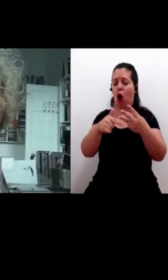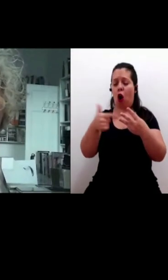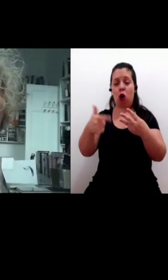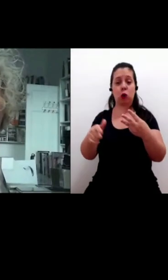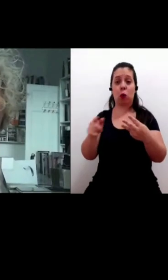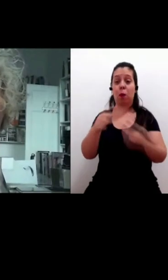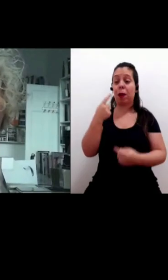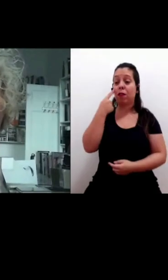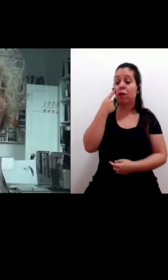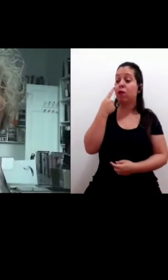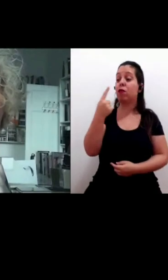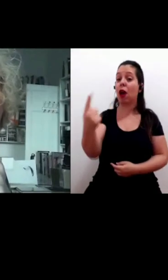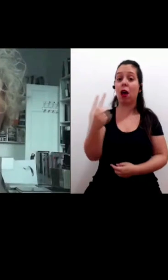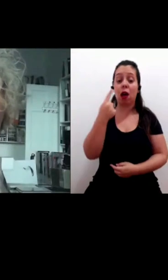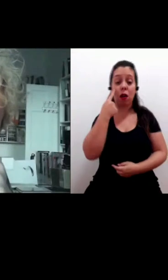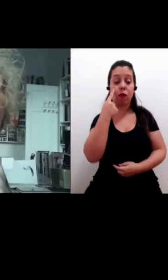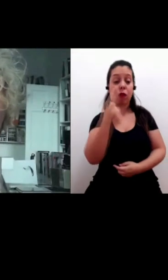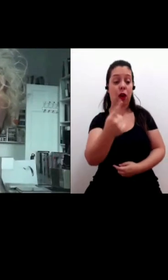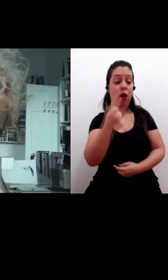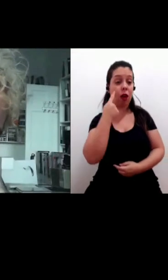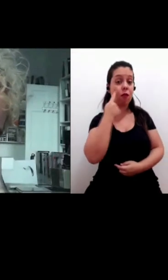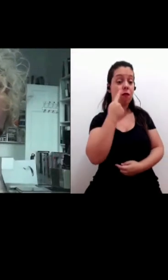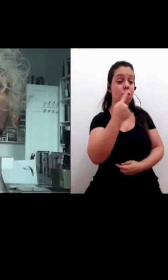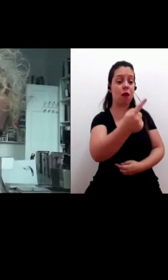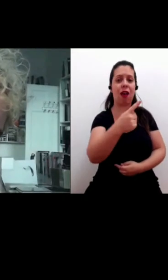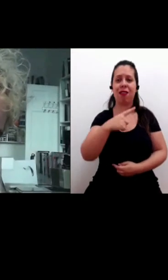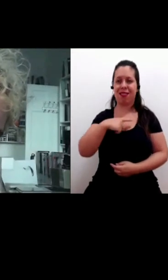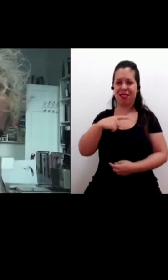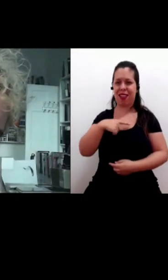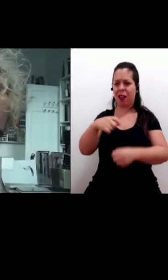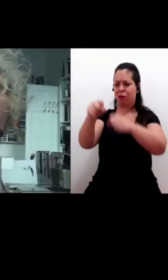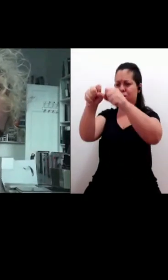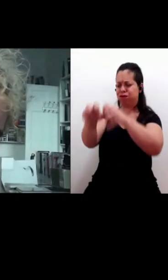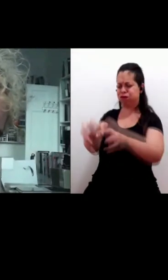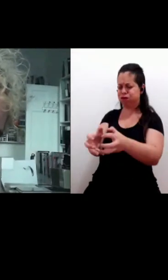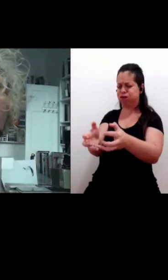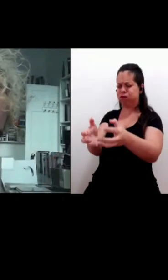the nuclear tragedy took place.